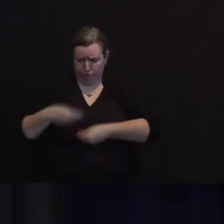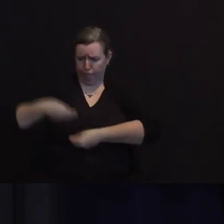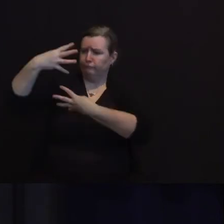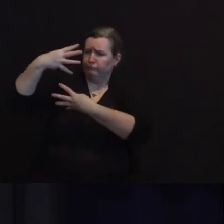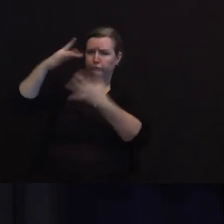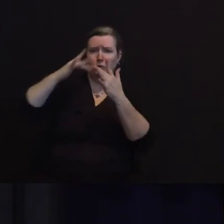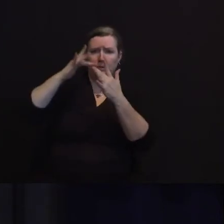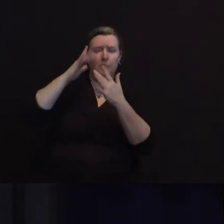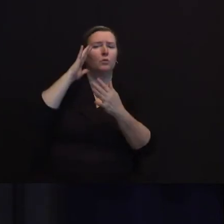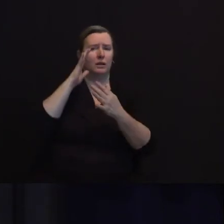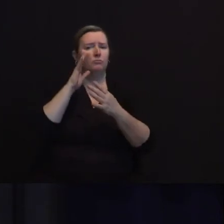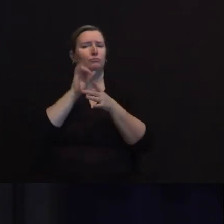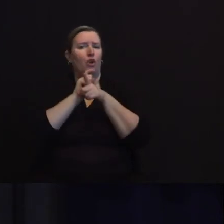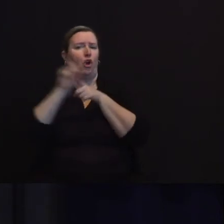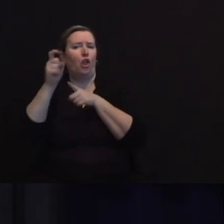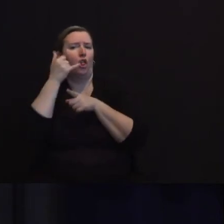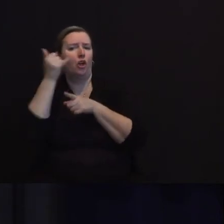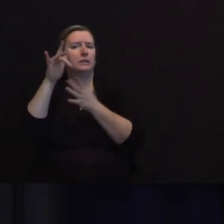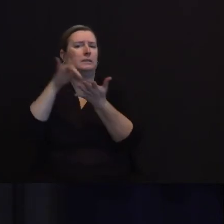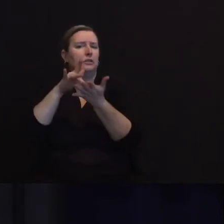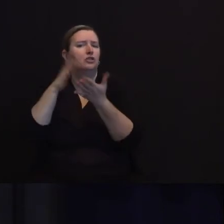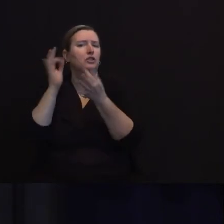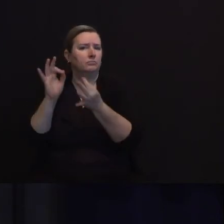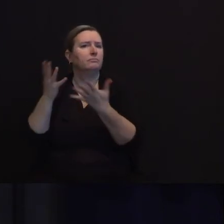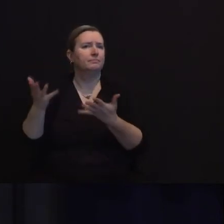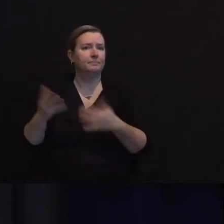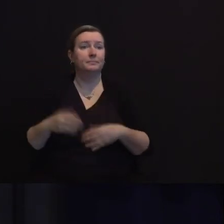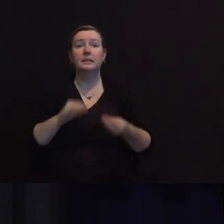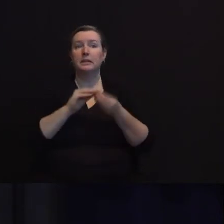The call center, available at